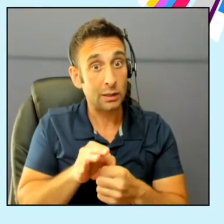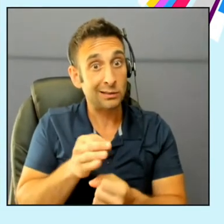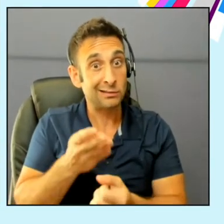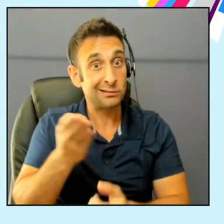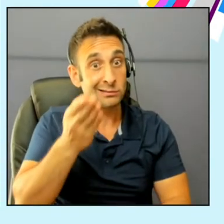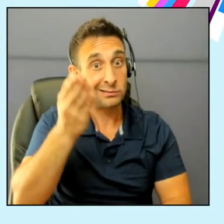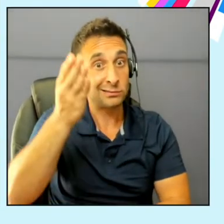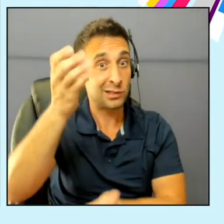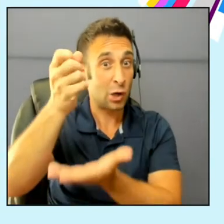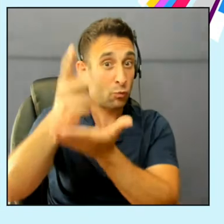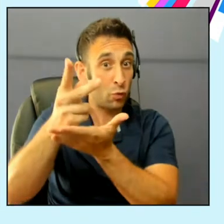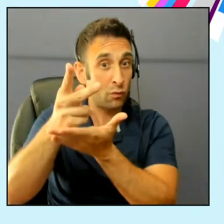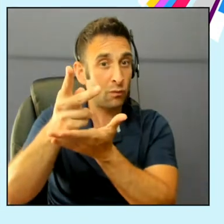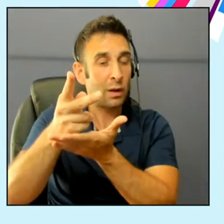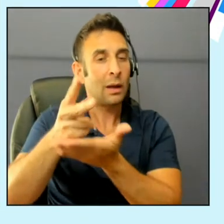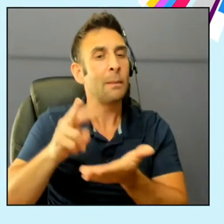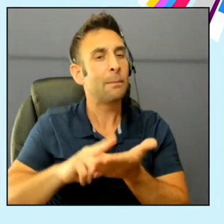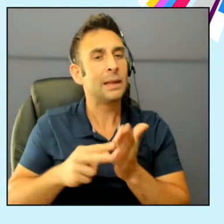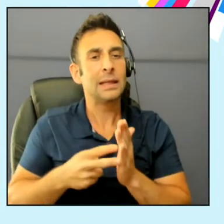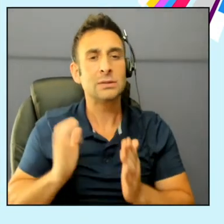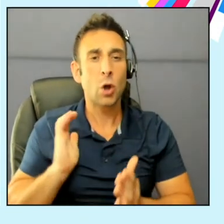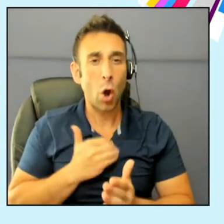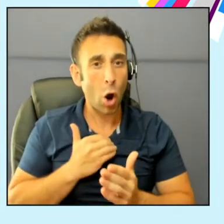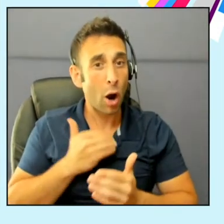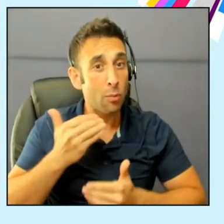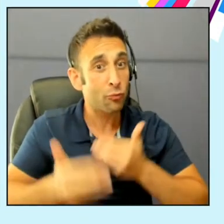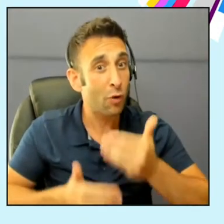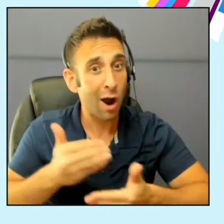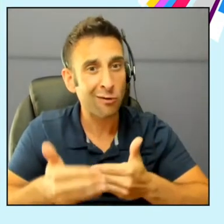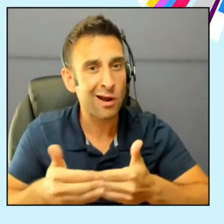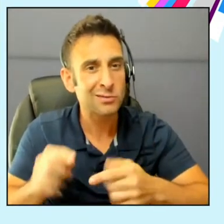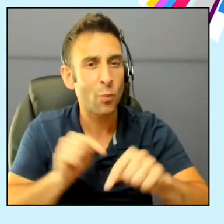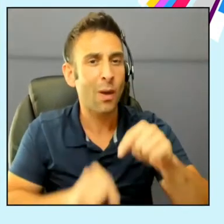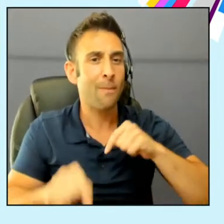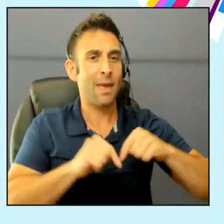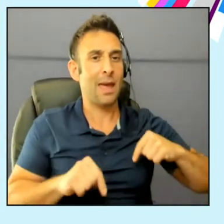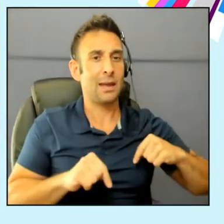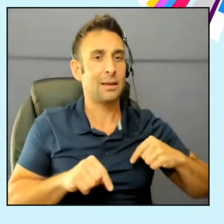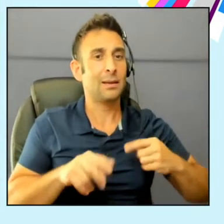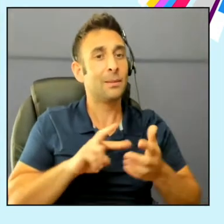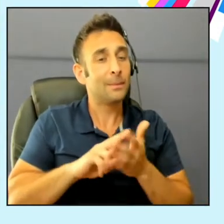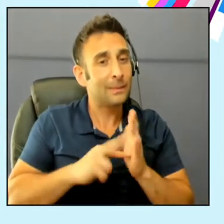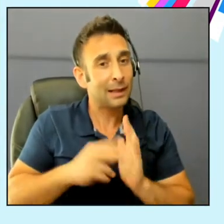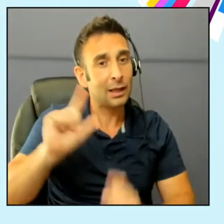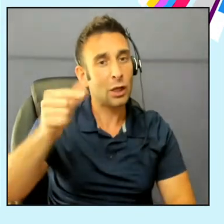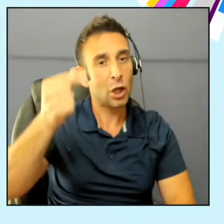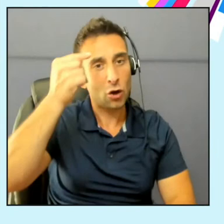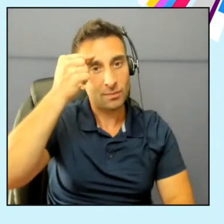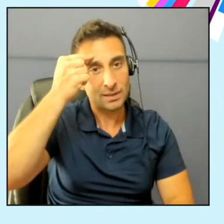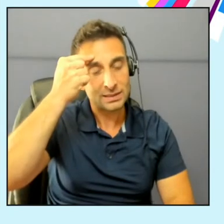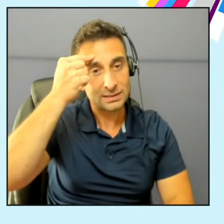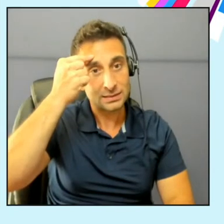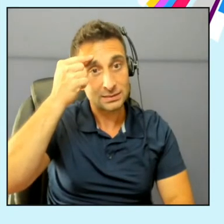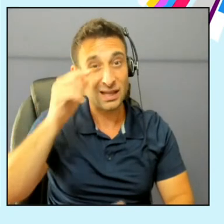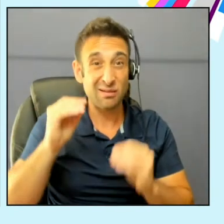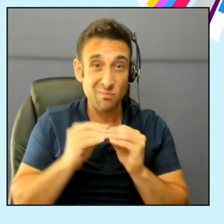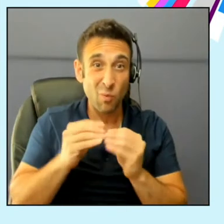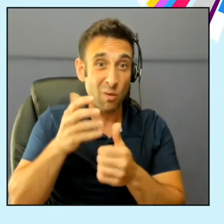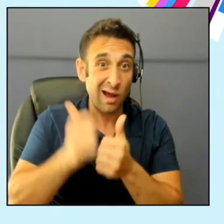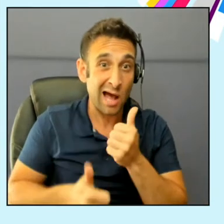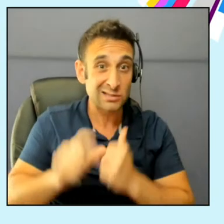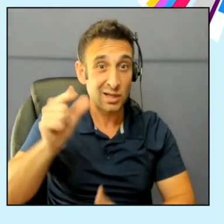it would have pushed our movement back and given member states and governments and hostile governments the